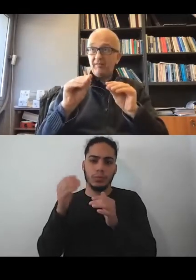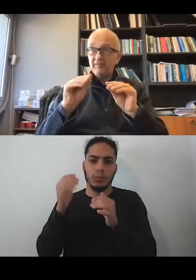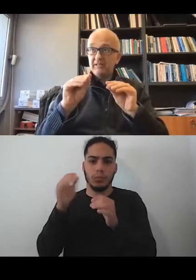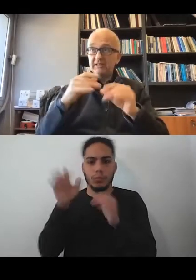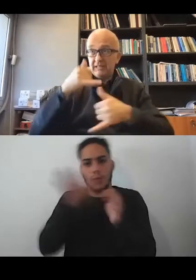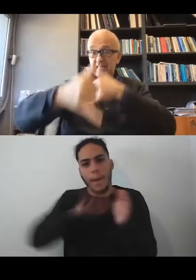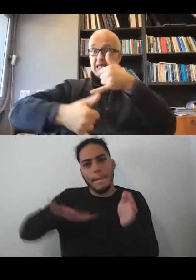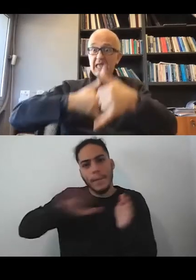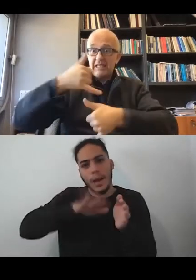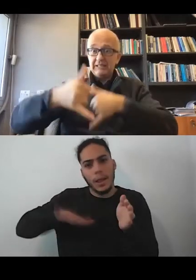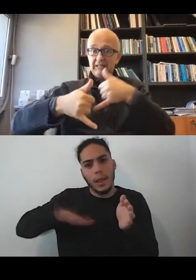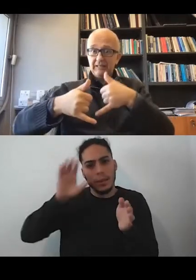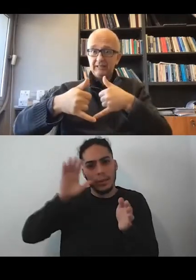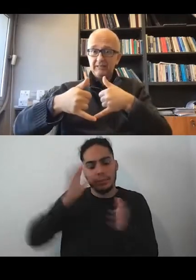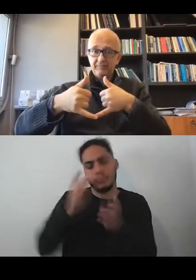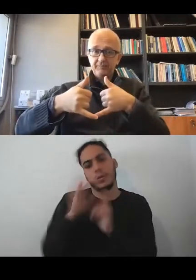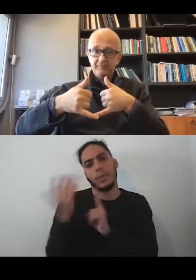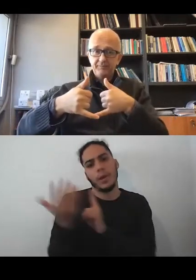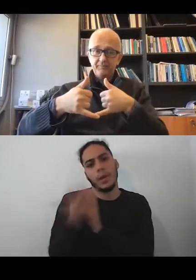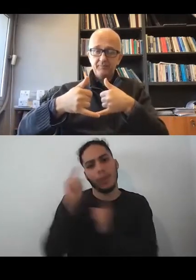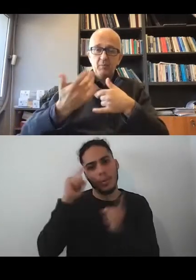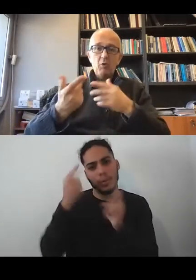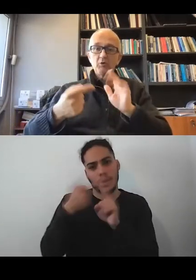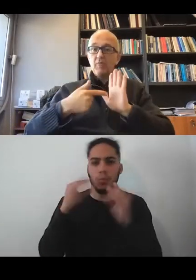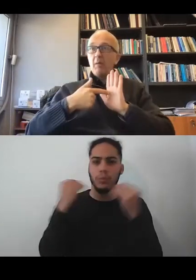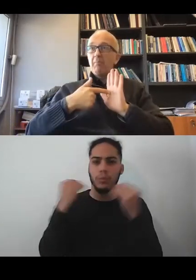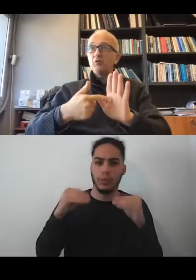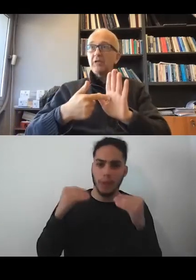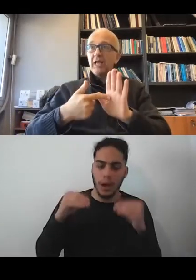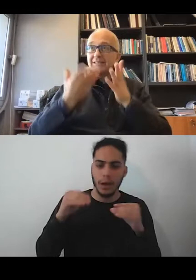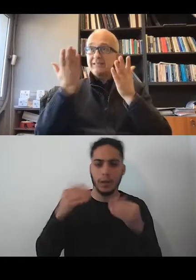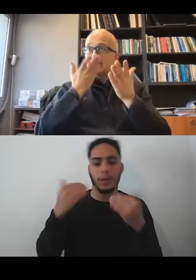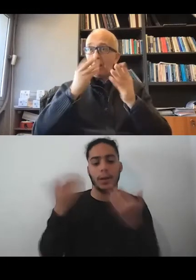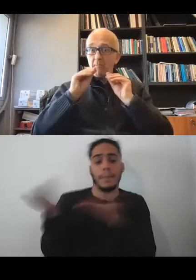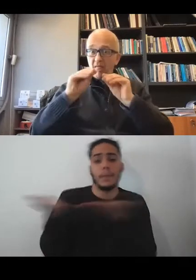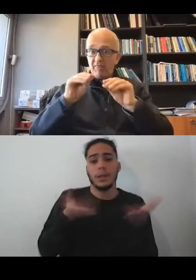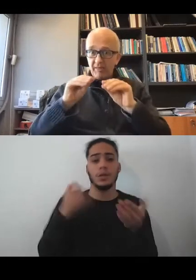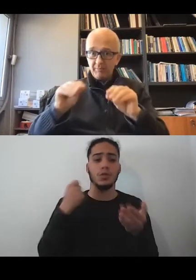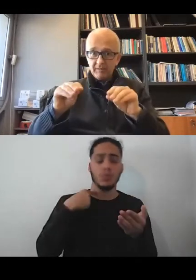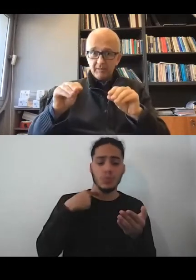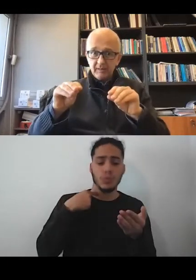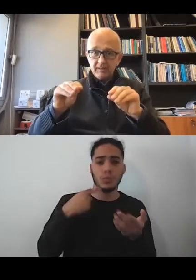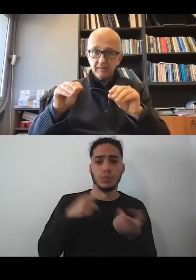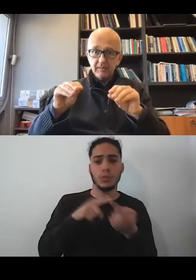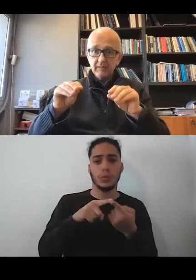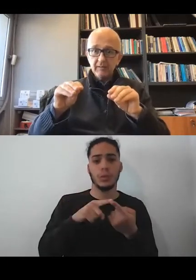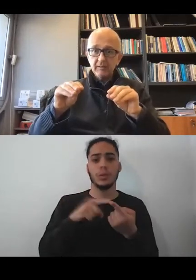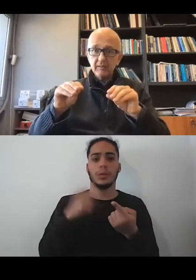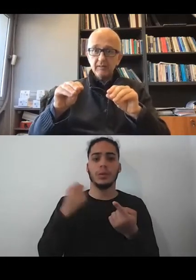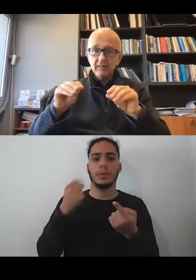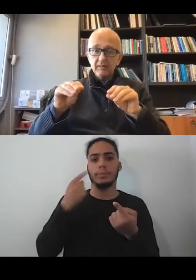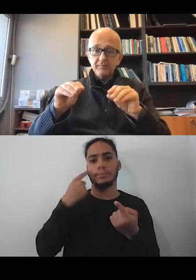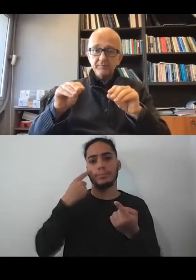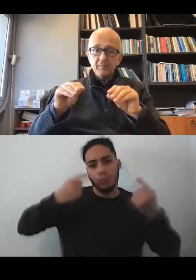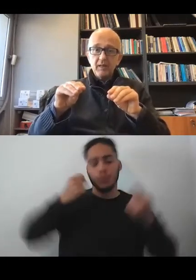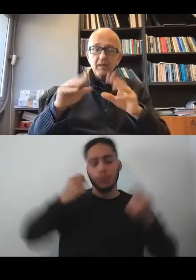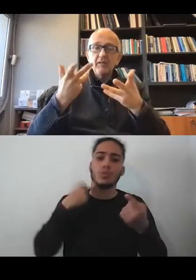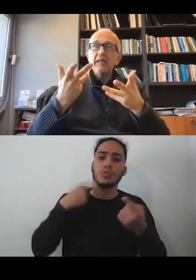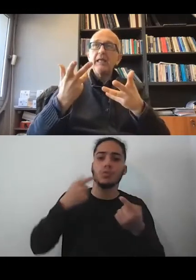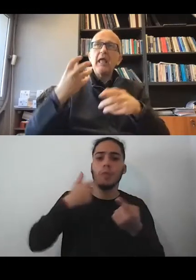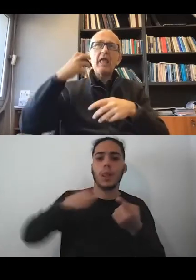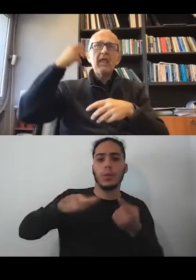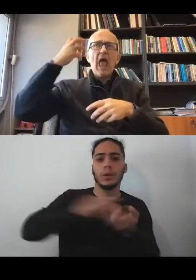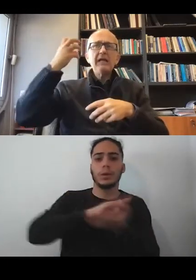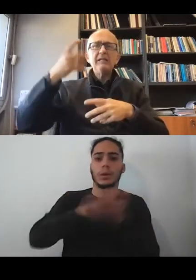to present the courses and the concepts in sign language using